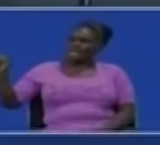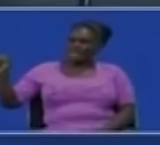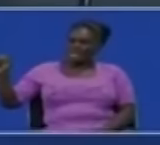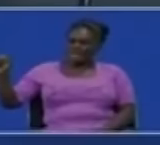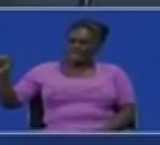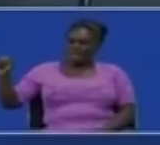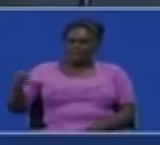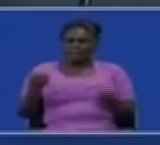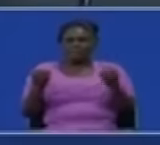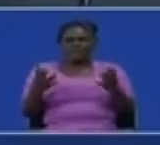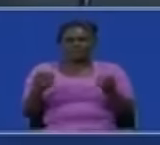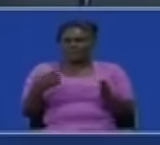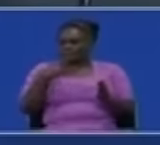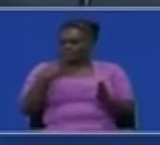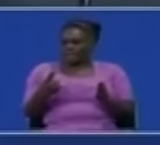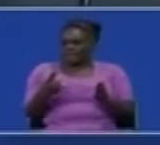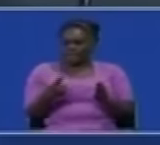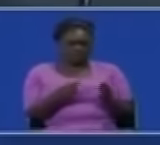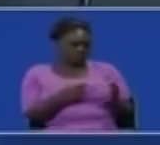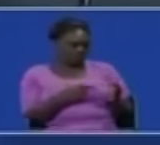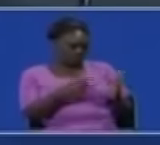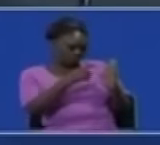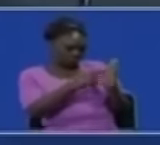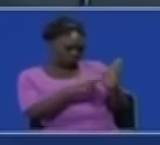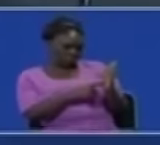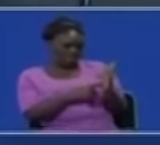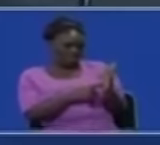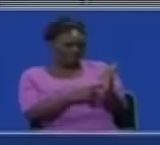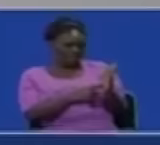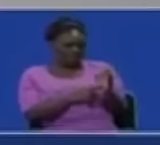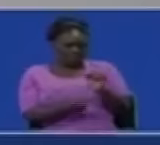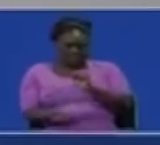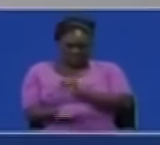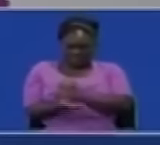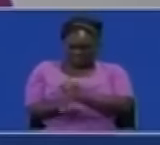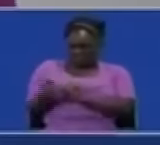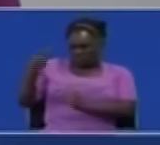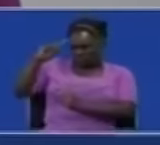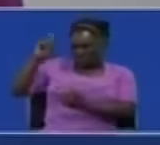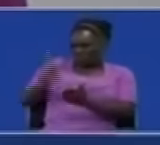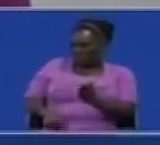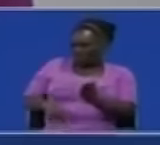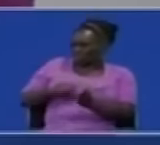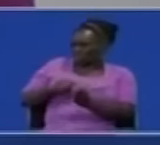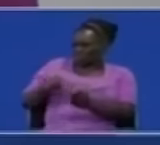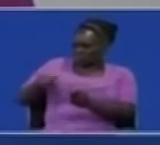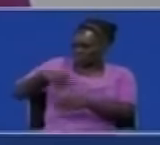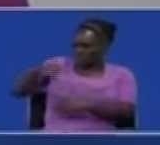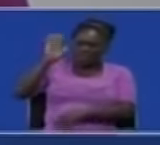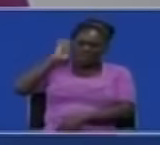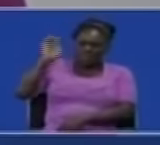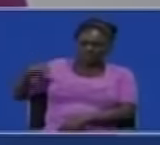There's been so much that's been said. Can you sort of crystallize all of these things that we've heard? What are your thoughts on everything we've heard regarding this